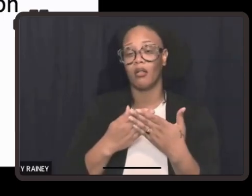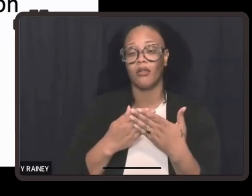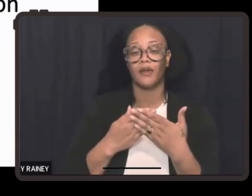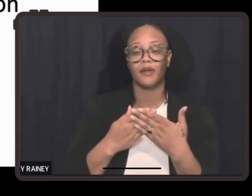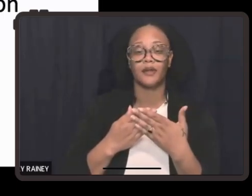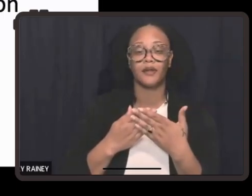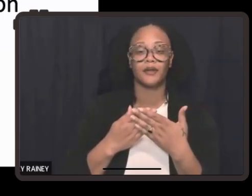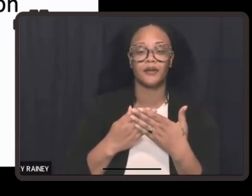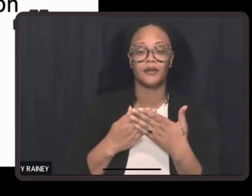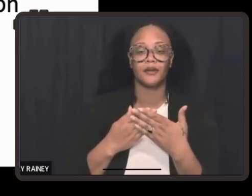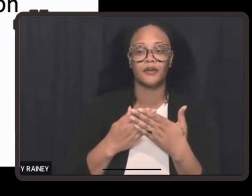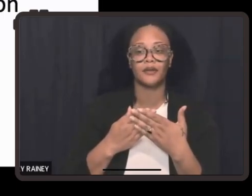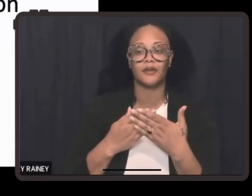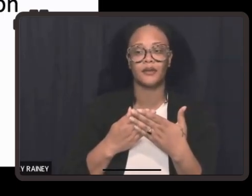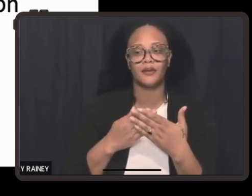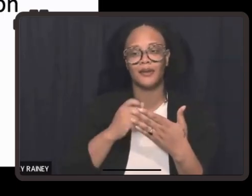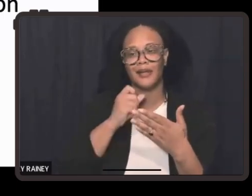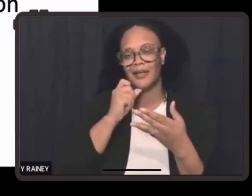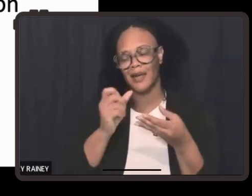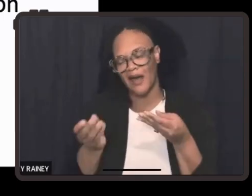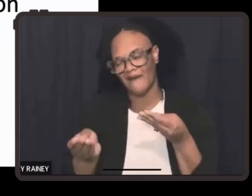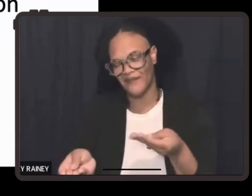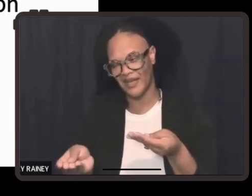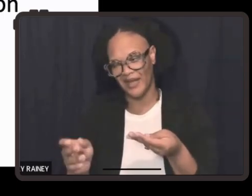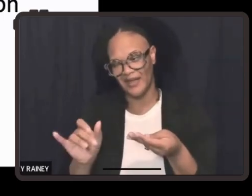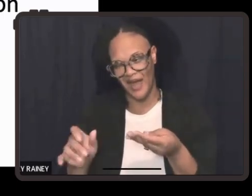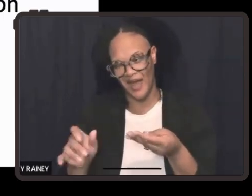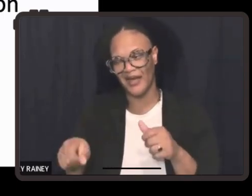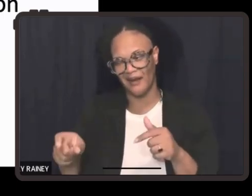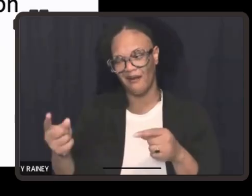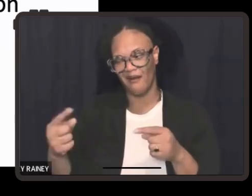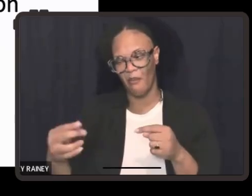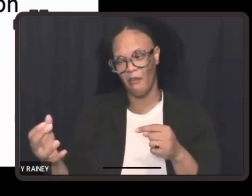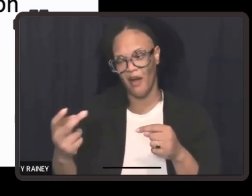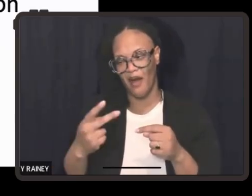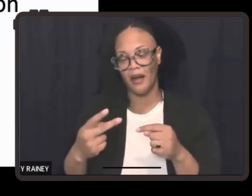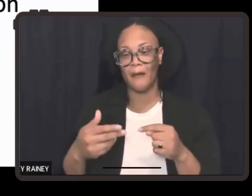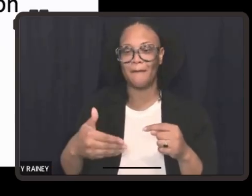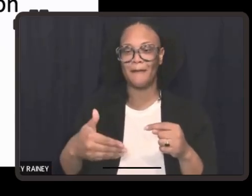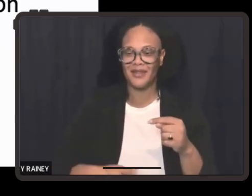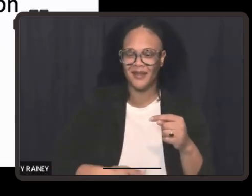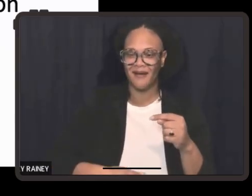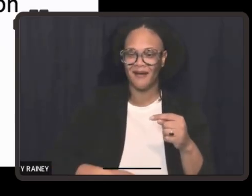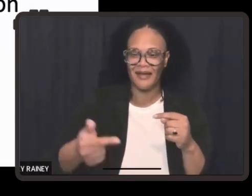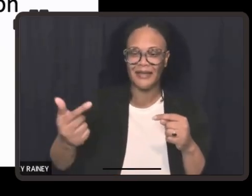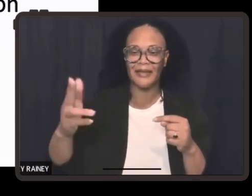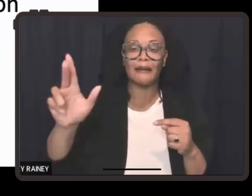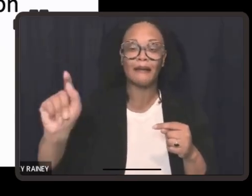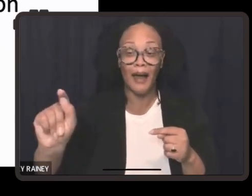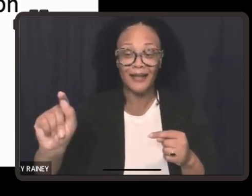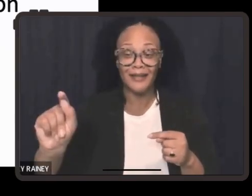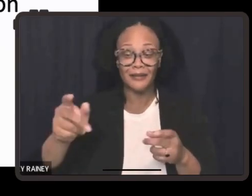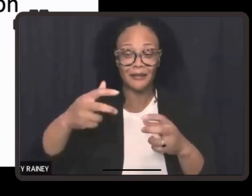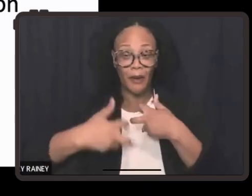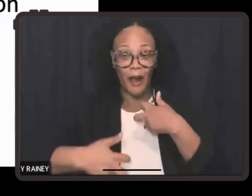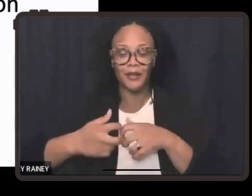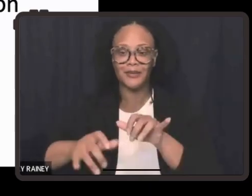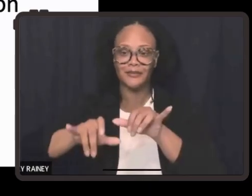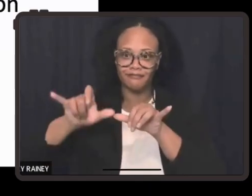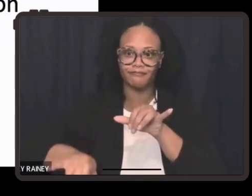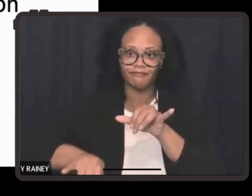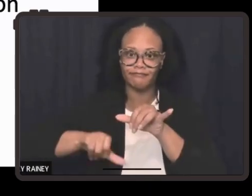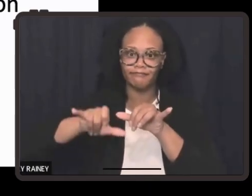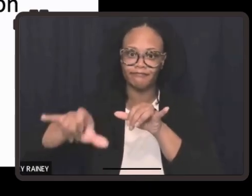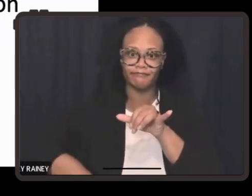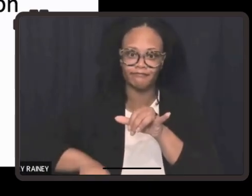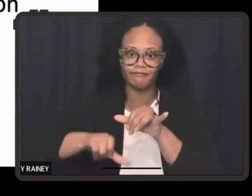not the feeding, because that can come back, but essentially it's the gut stuff that stays. It's very interesting that the G